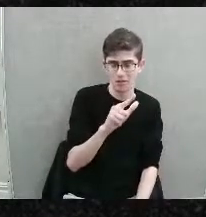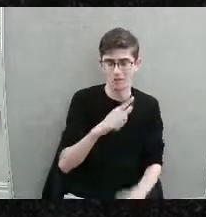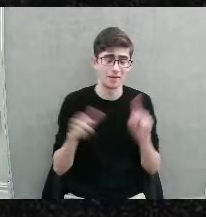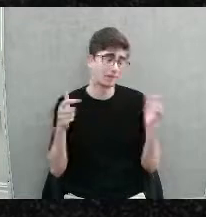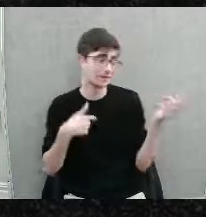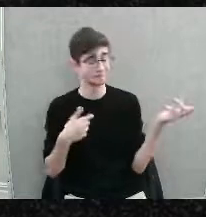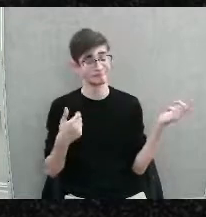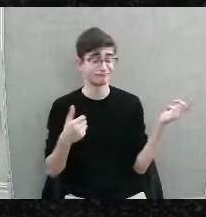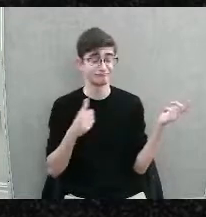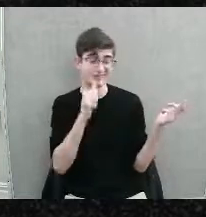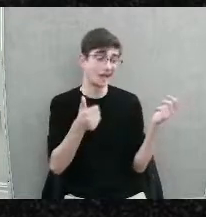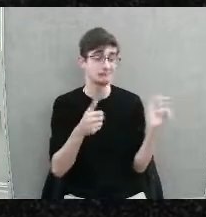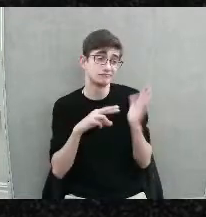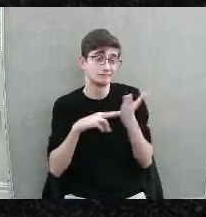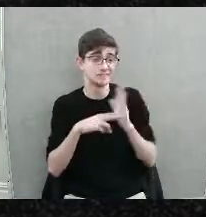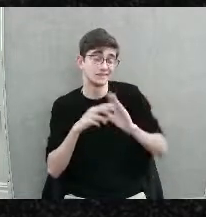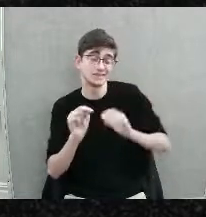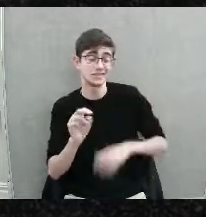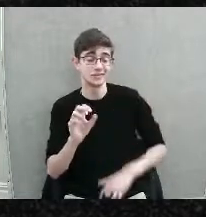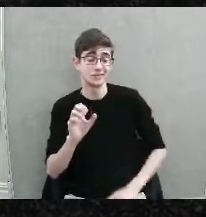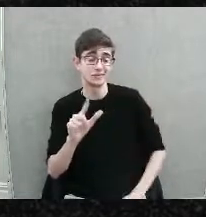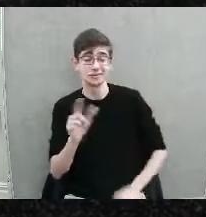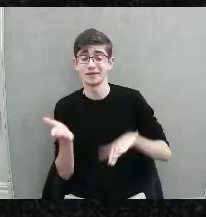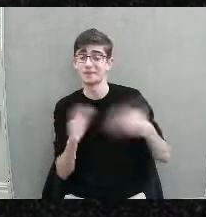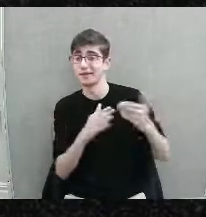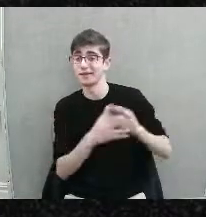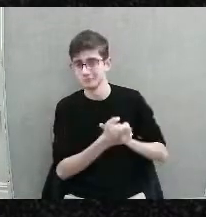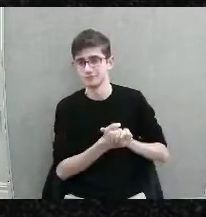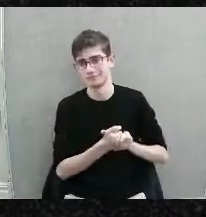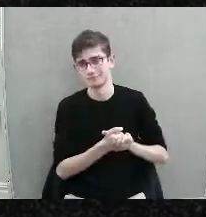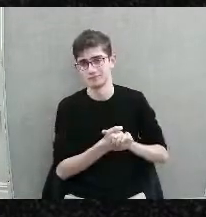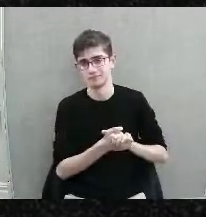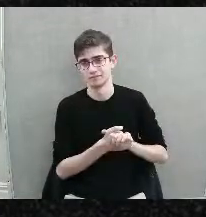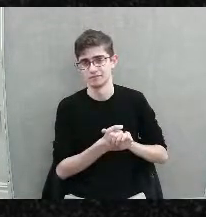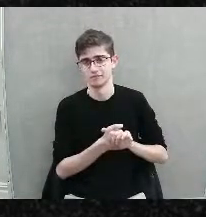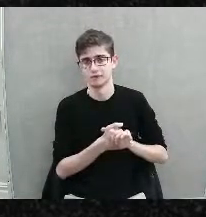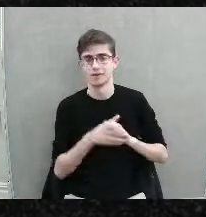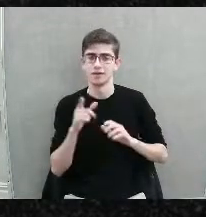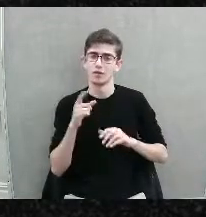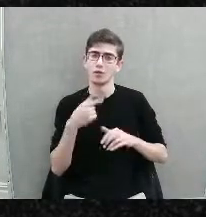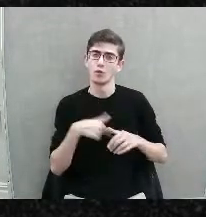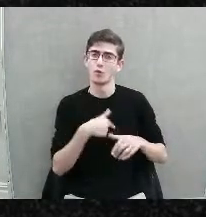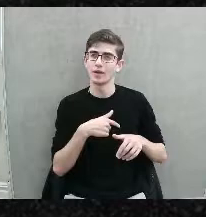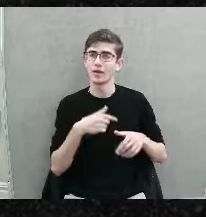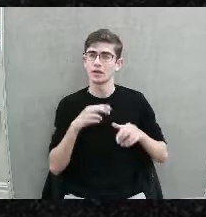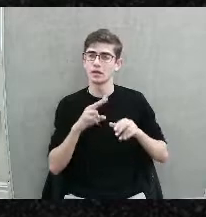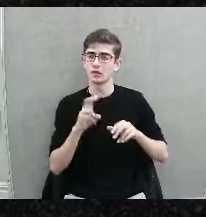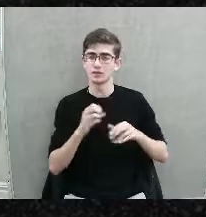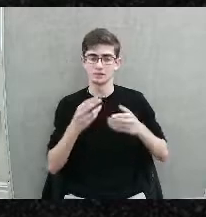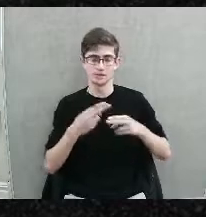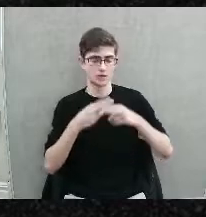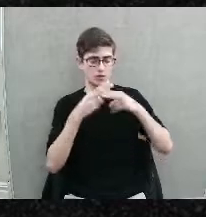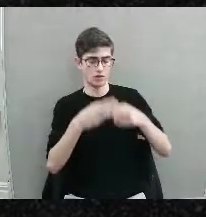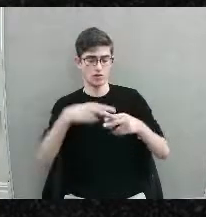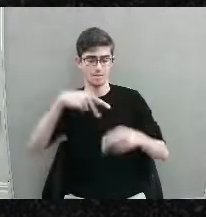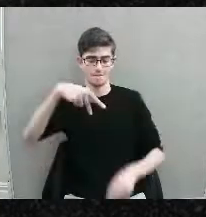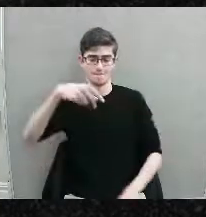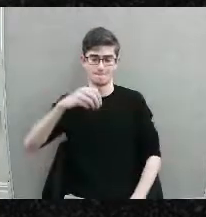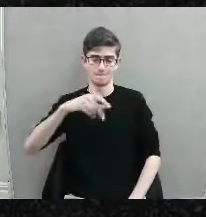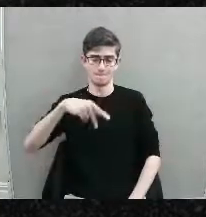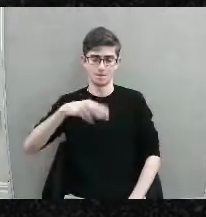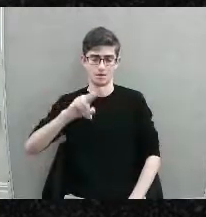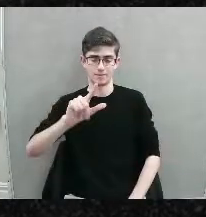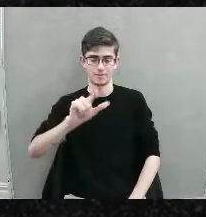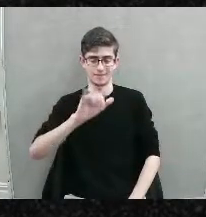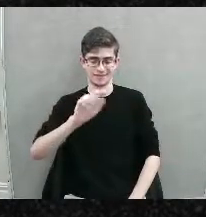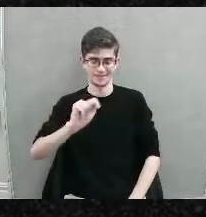what we would call, and we were discussing, we could call him a populist neoliberal.